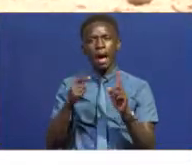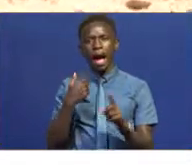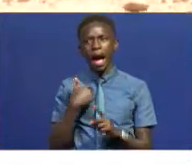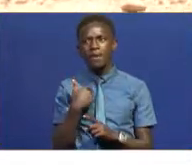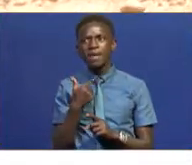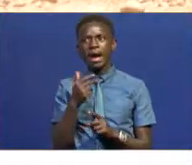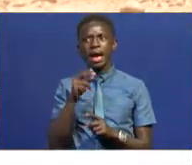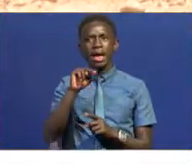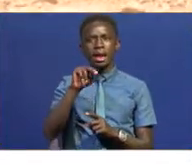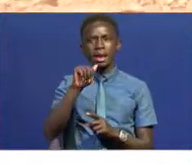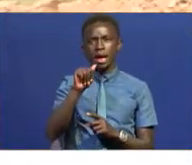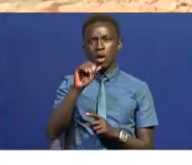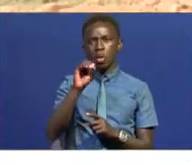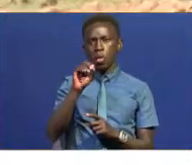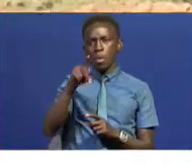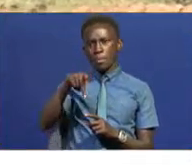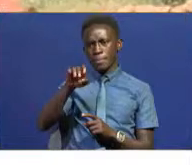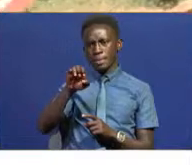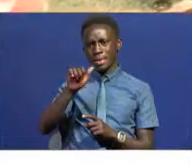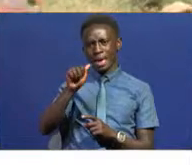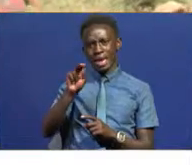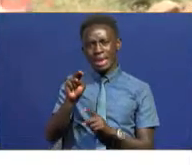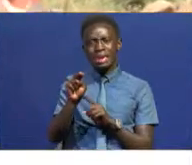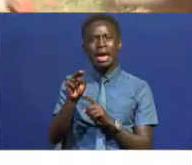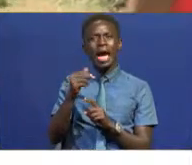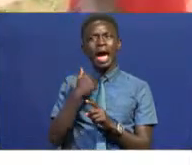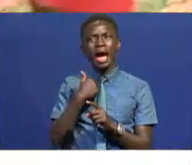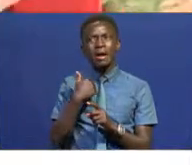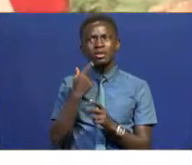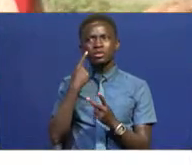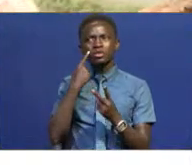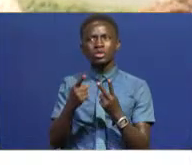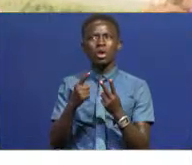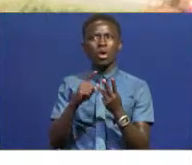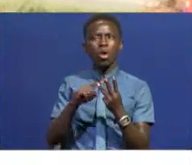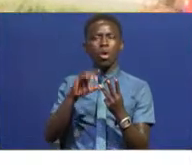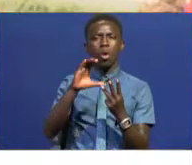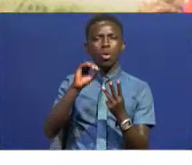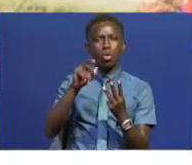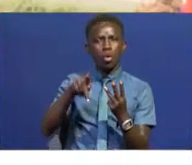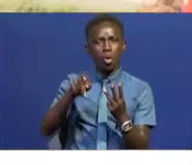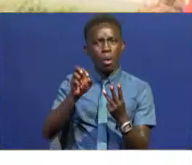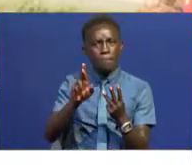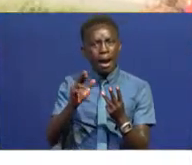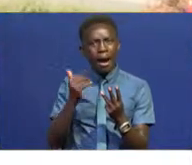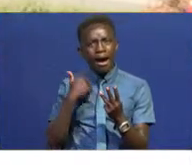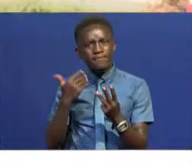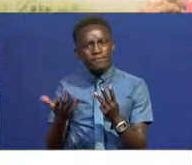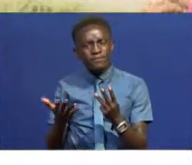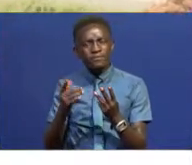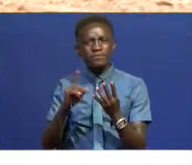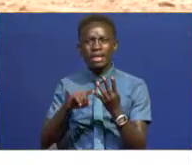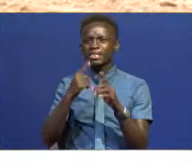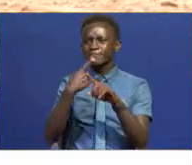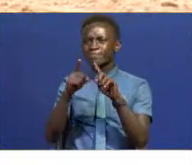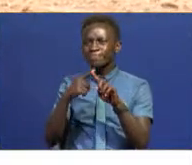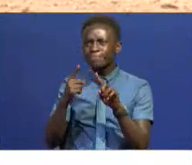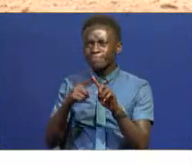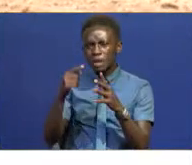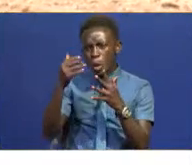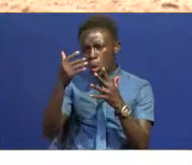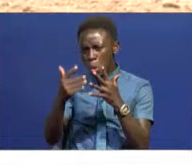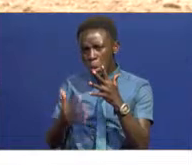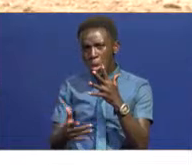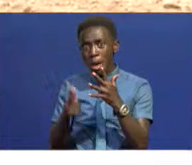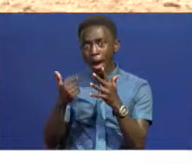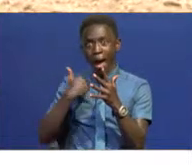those strategic minerals, including chromite, copper, and the rakes, are reserved